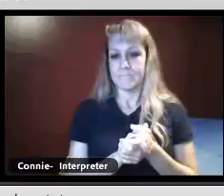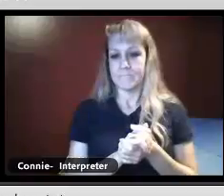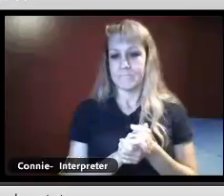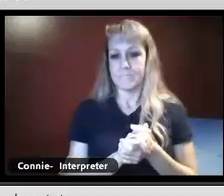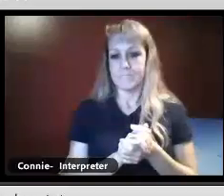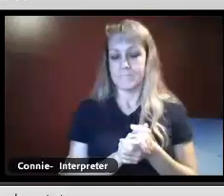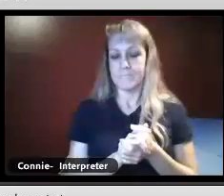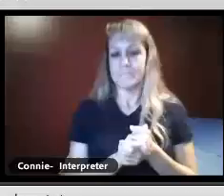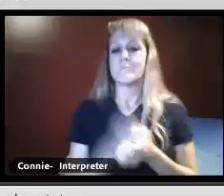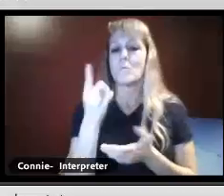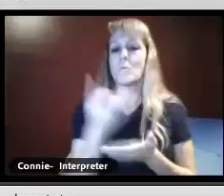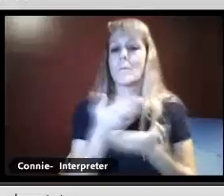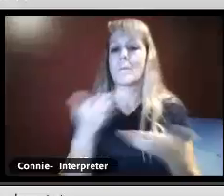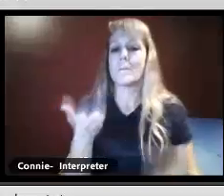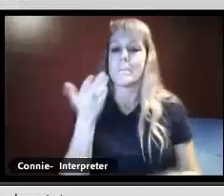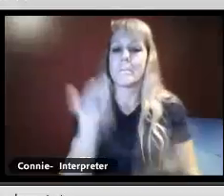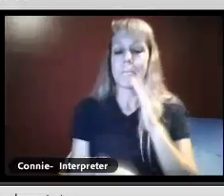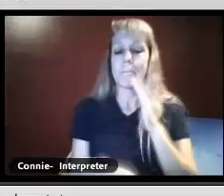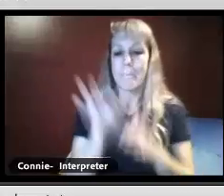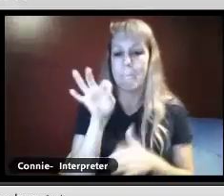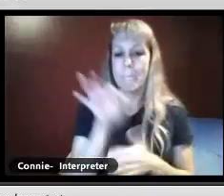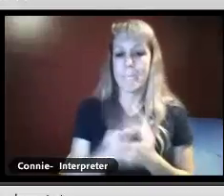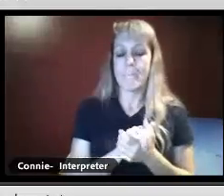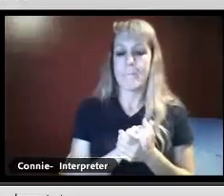One of the things that you may find